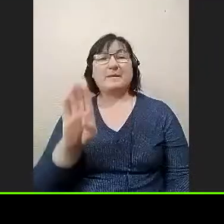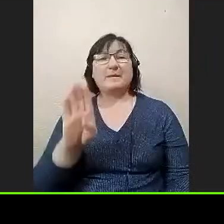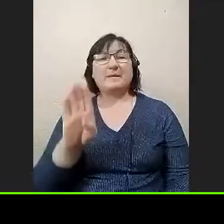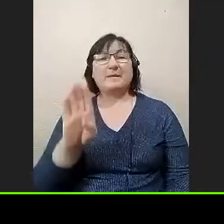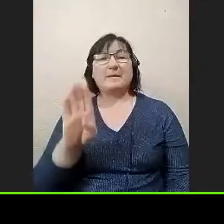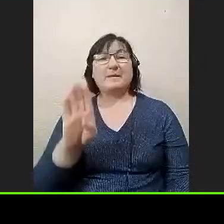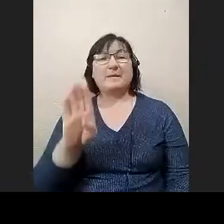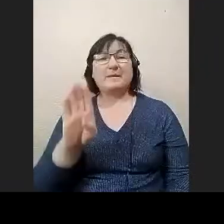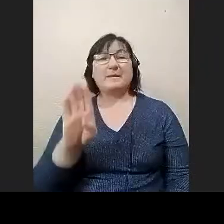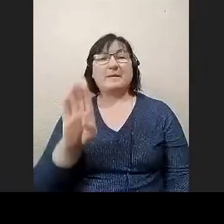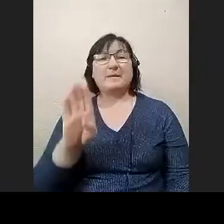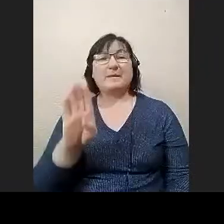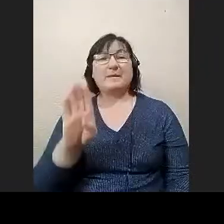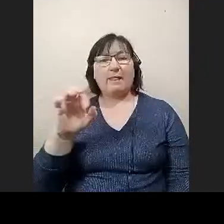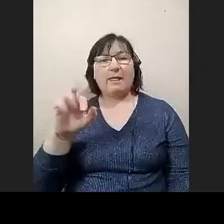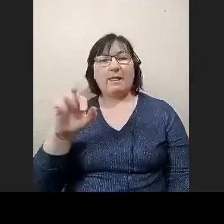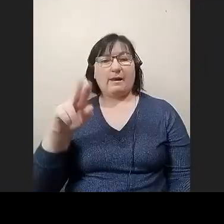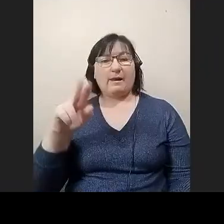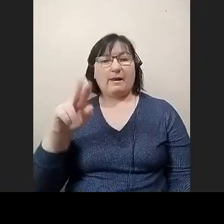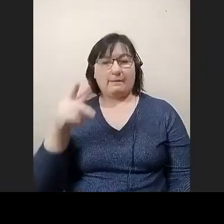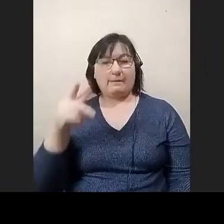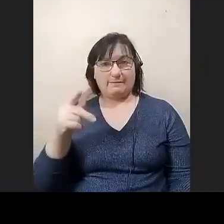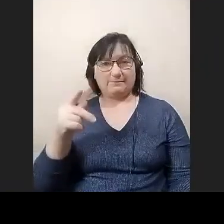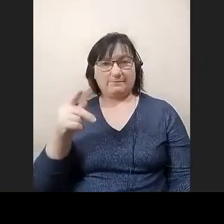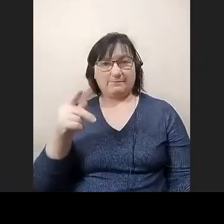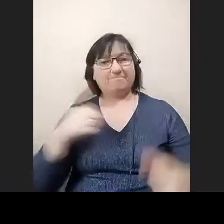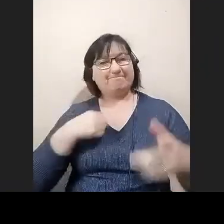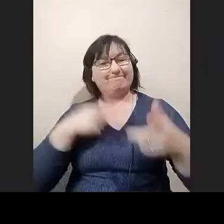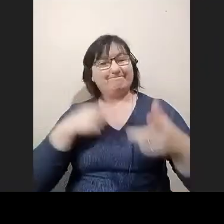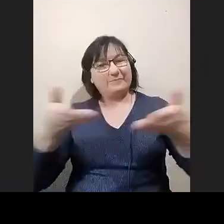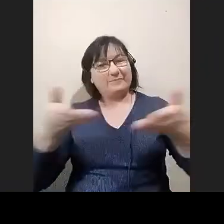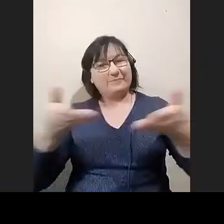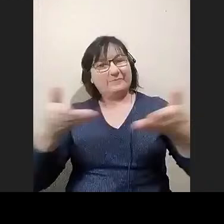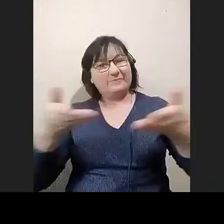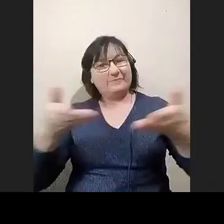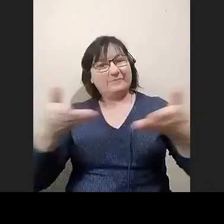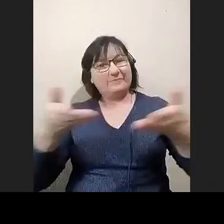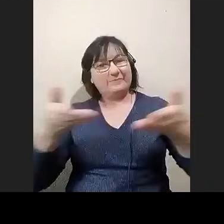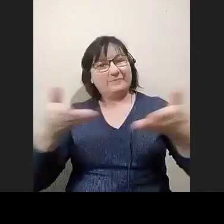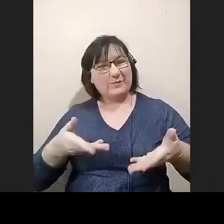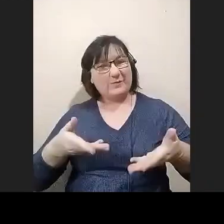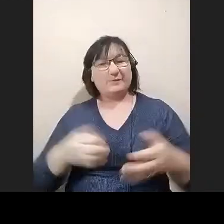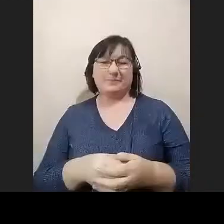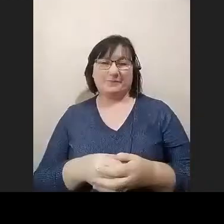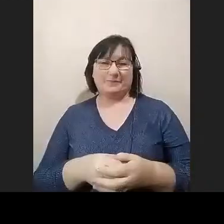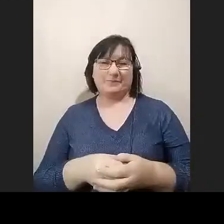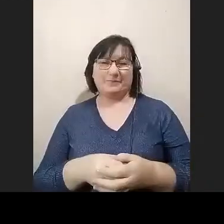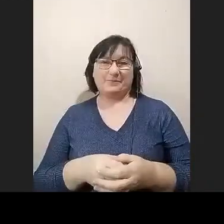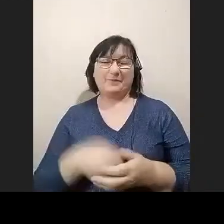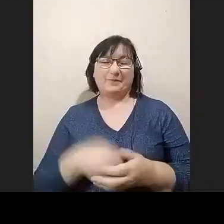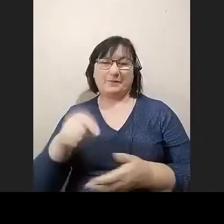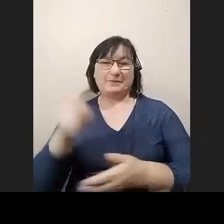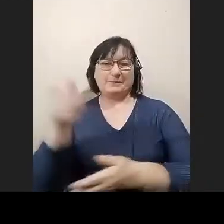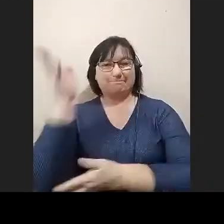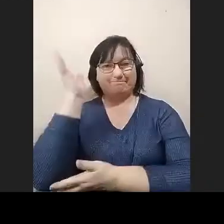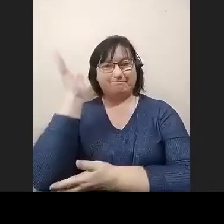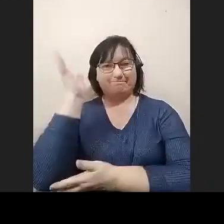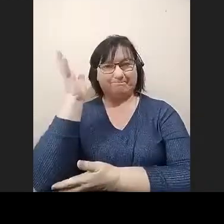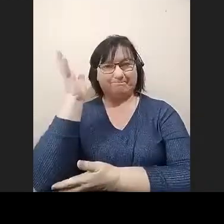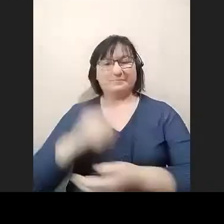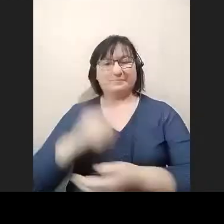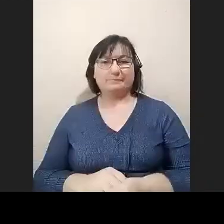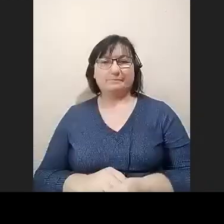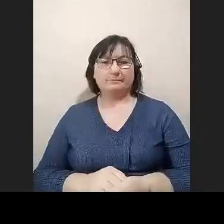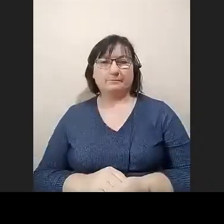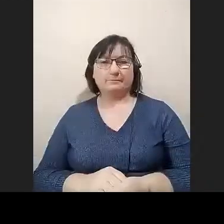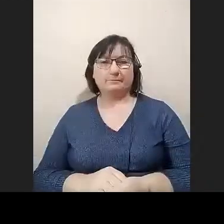invite you and greet you this evening and welcome you to the session. Thank you also for setting aside